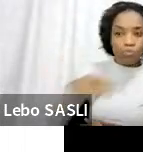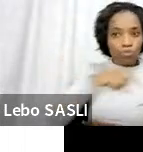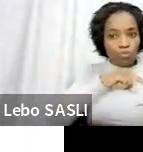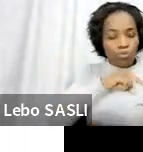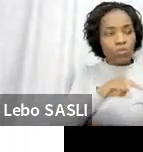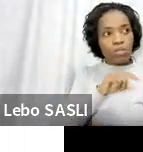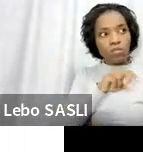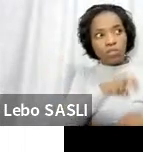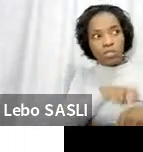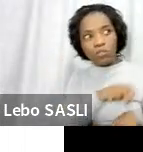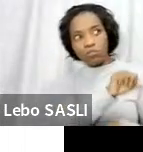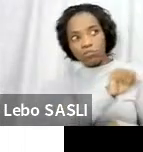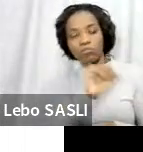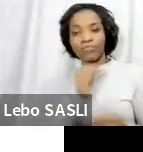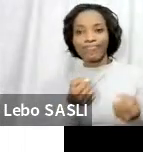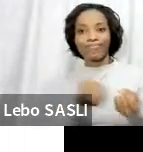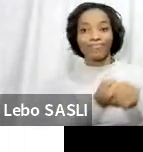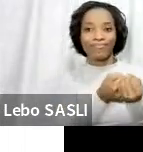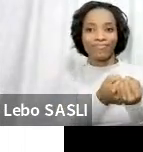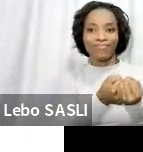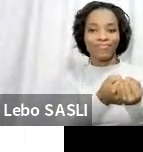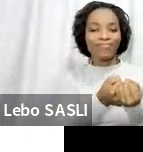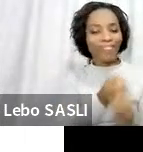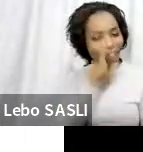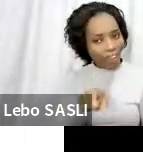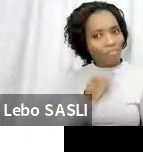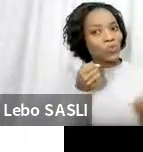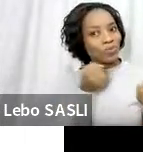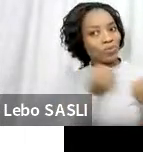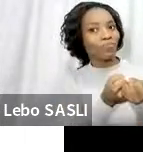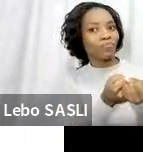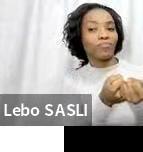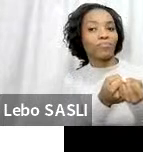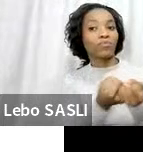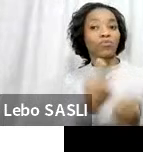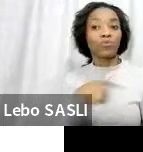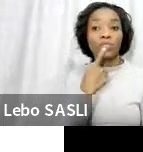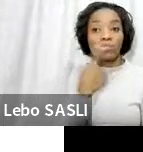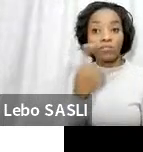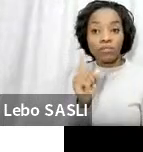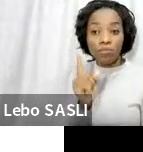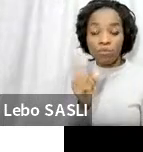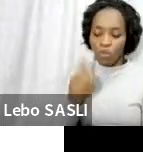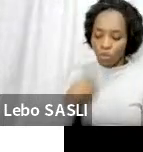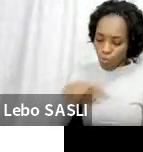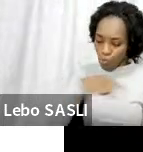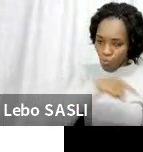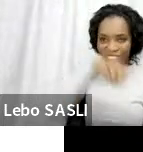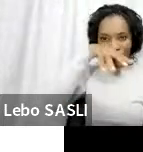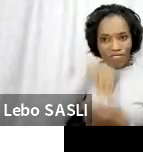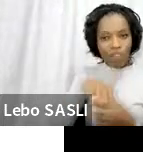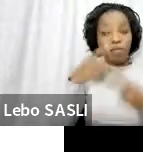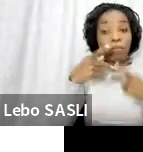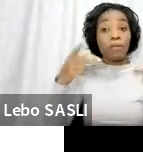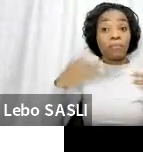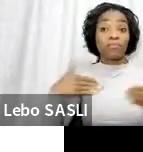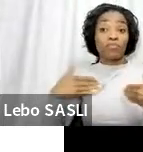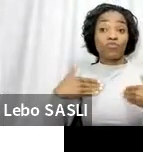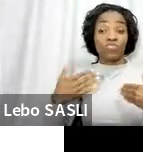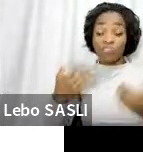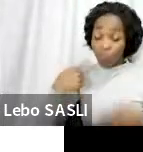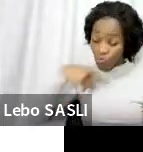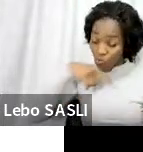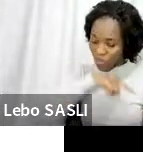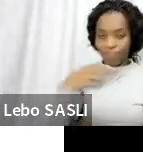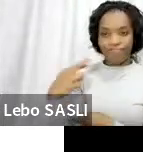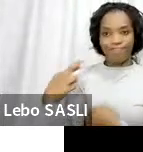needs, and we must do so. And we are saying, we as a part of the public administration, we must be accountable, and we must